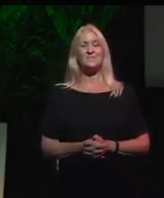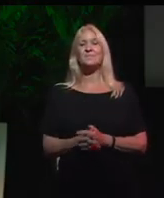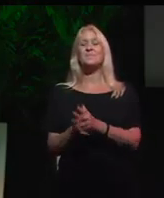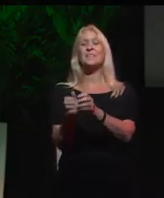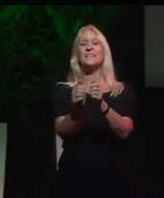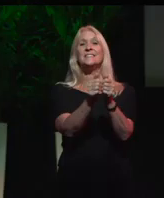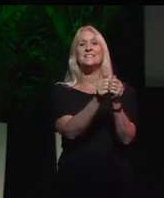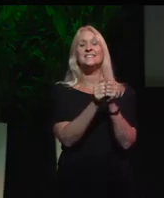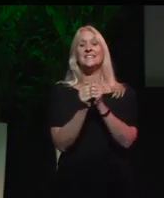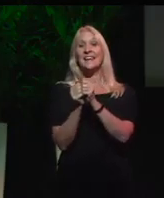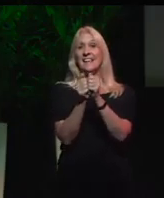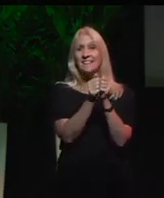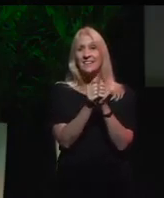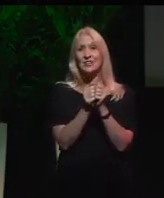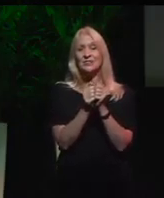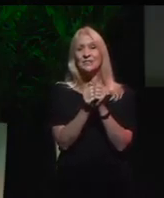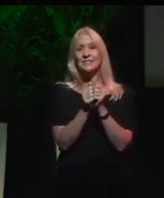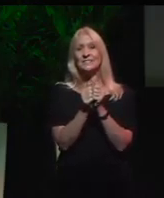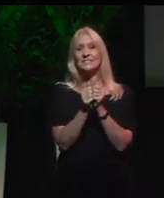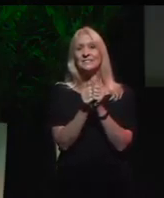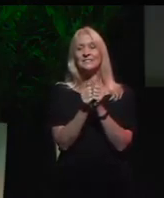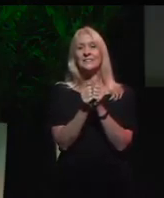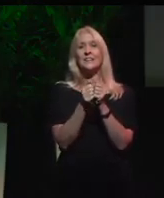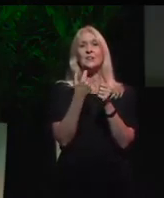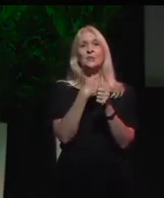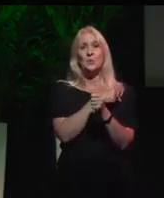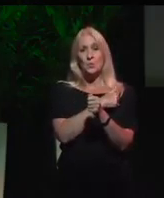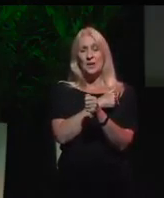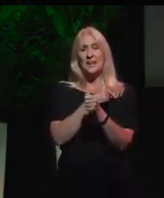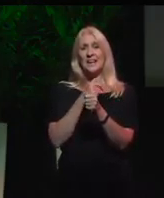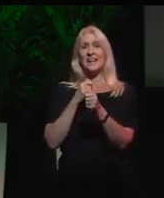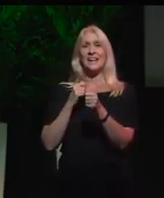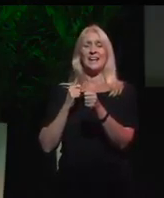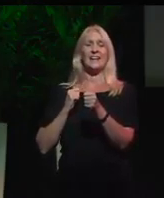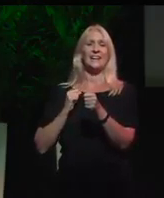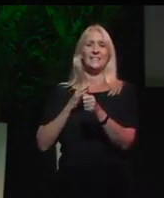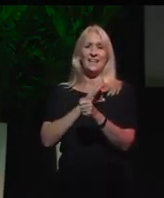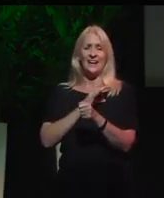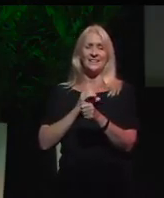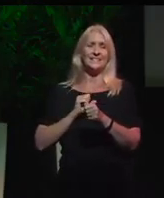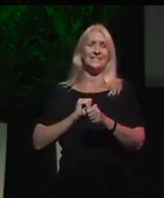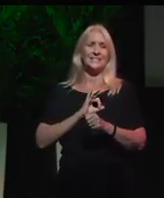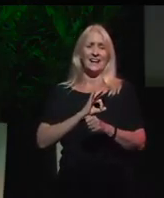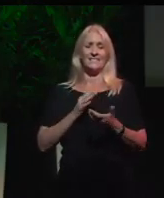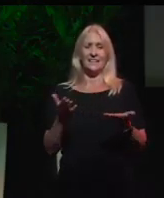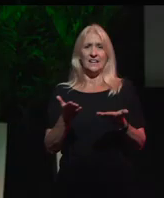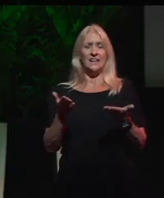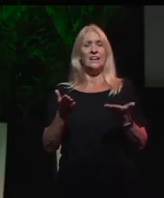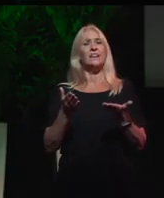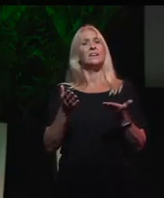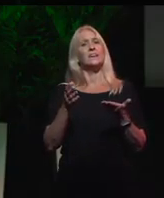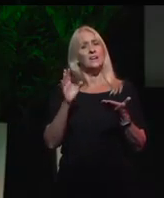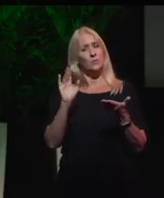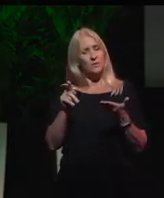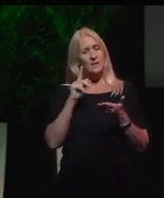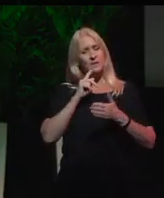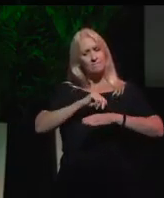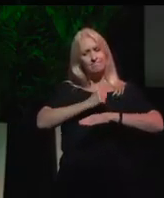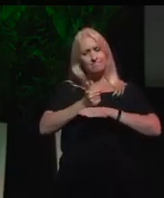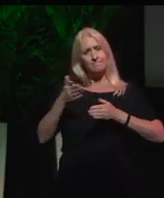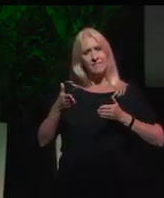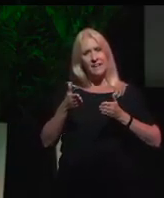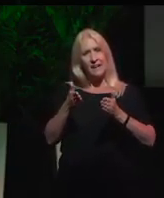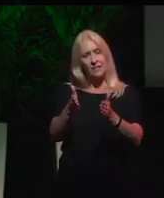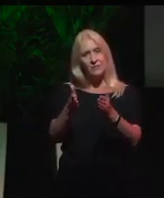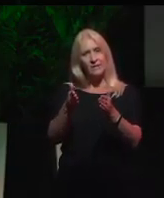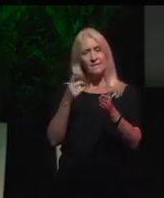Together, colleagues, we, the faculty and staff of FSCJ, are paving guided pathways toward